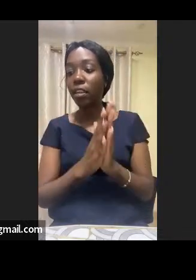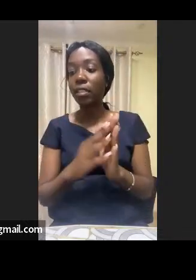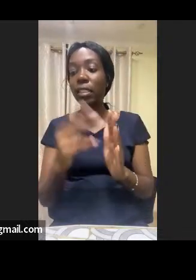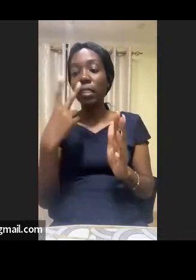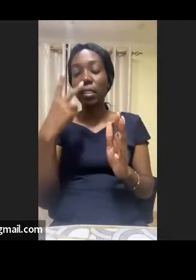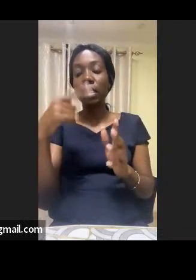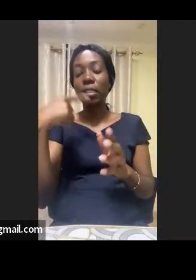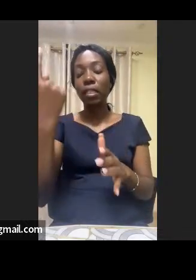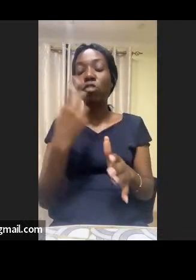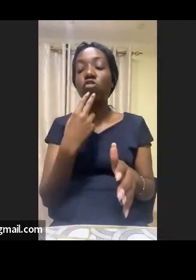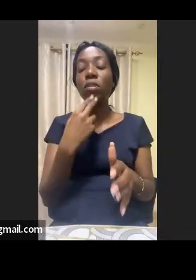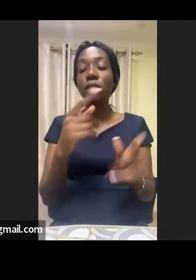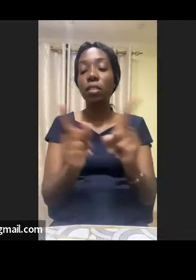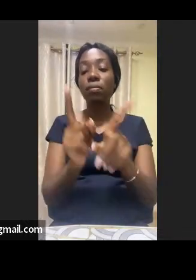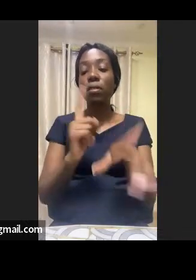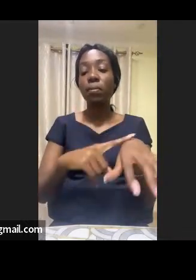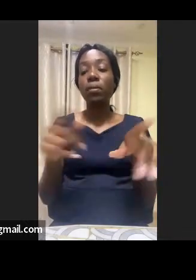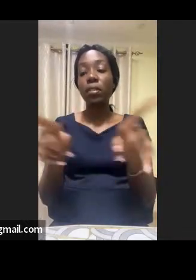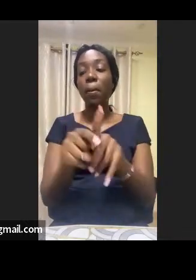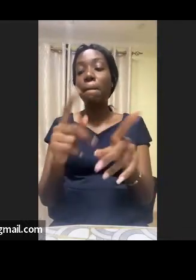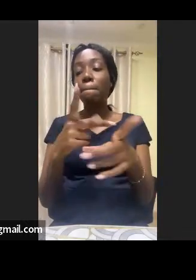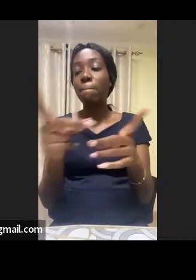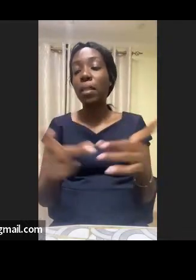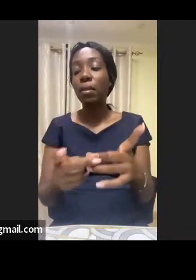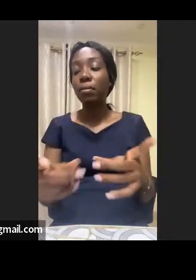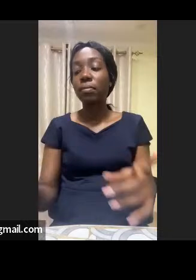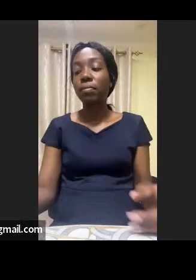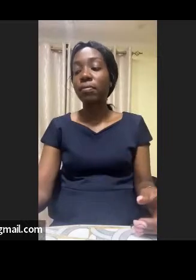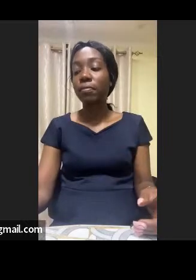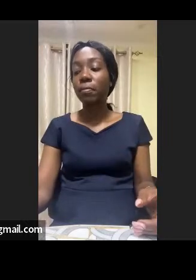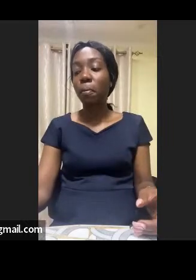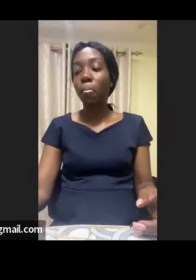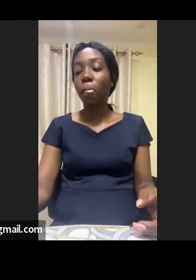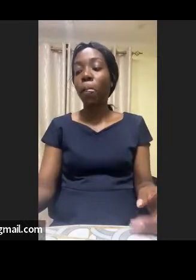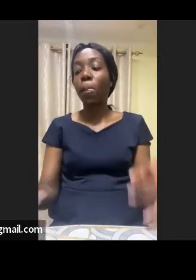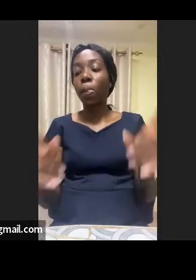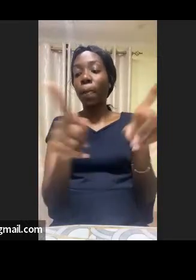Tuesday, same time, same place. By the way, there are earth traumas in